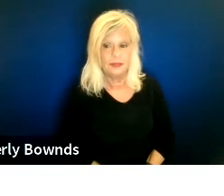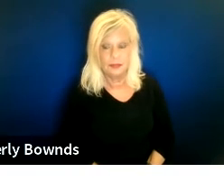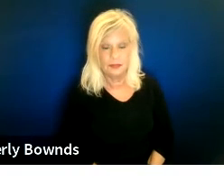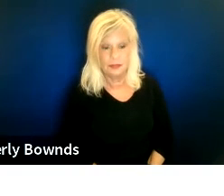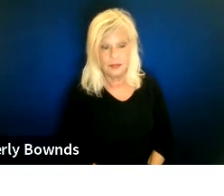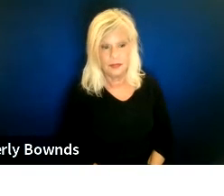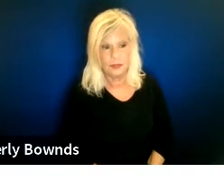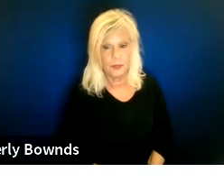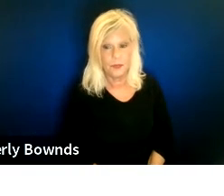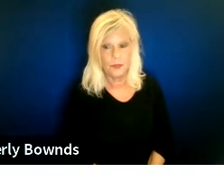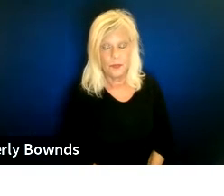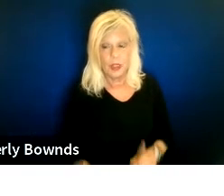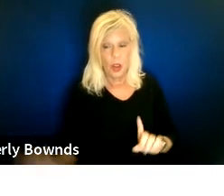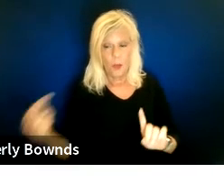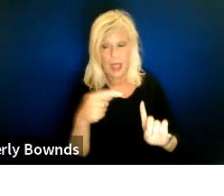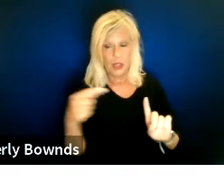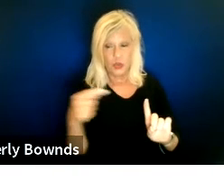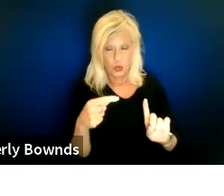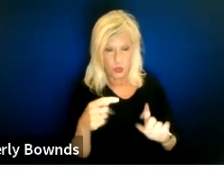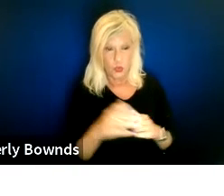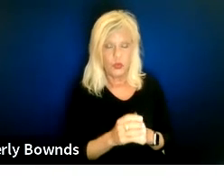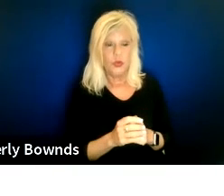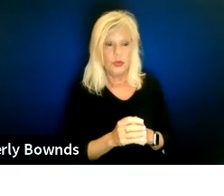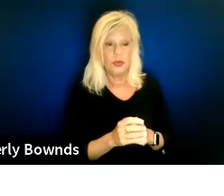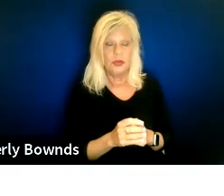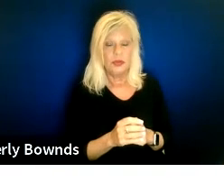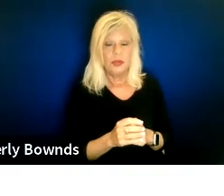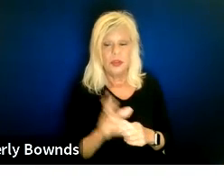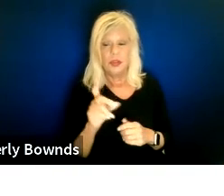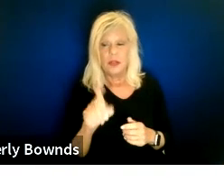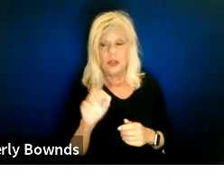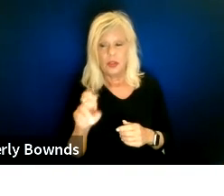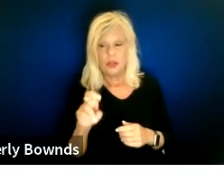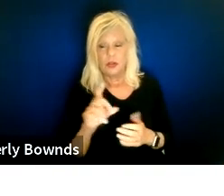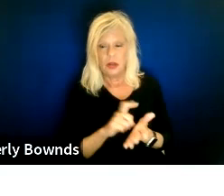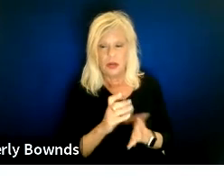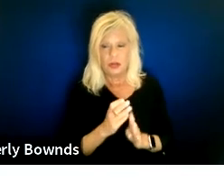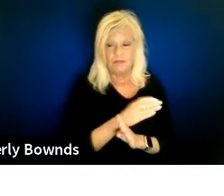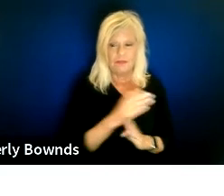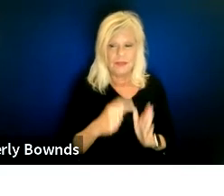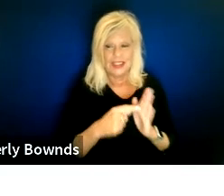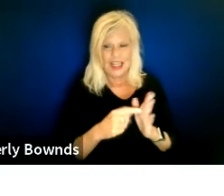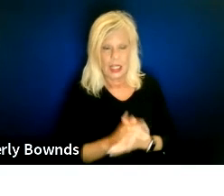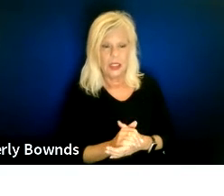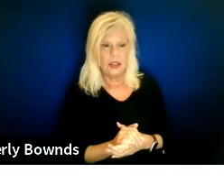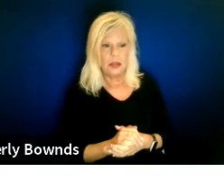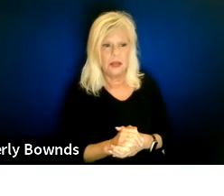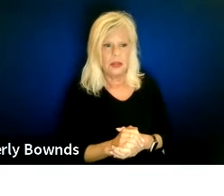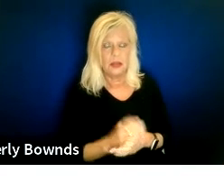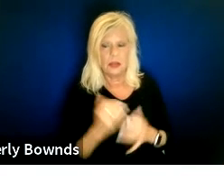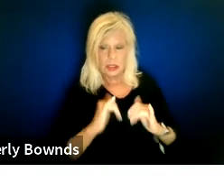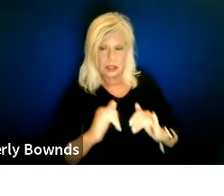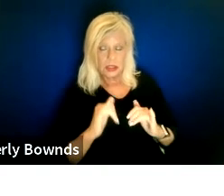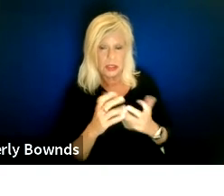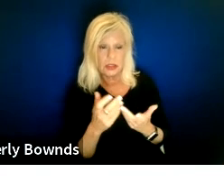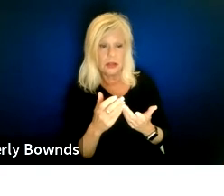So I'm coming back to this version that Dr. Thirumalai indicated. We were interested in, we are still very much